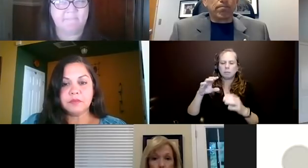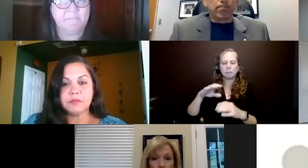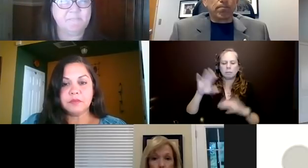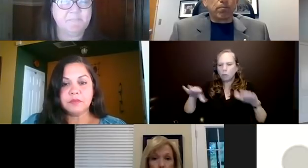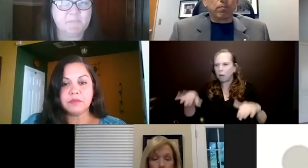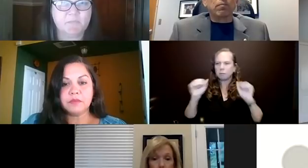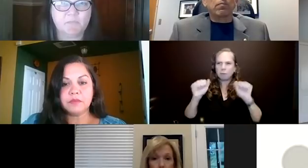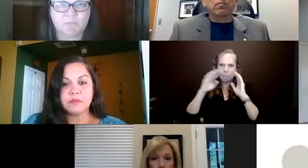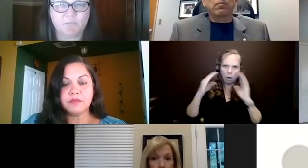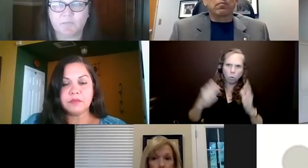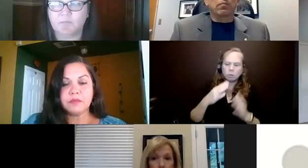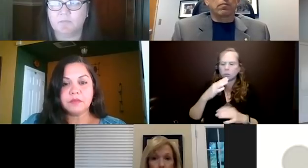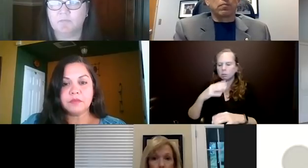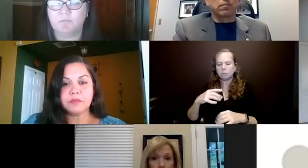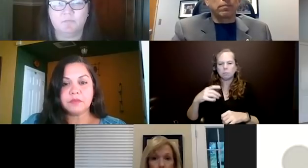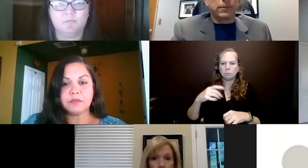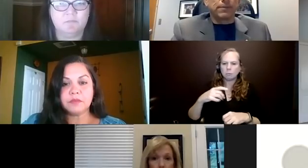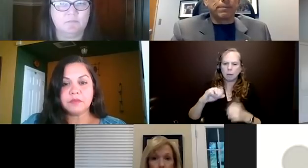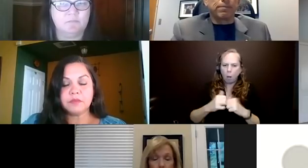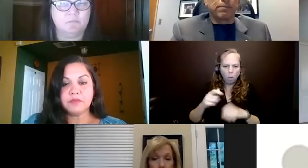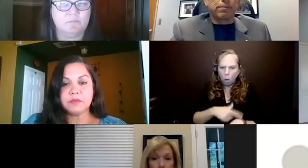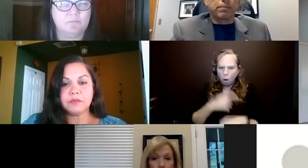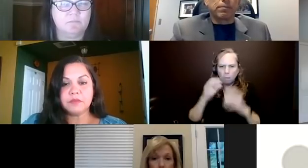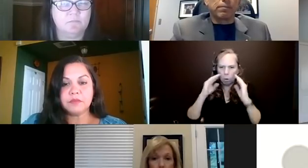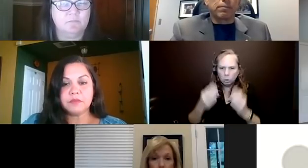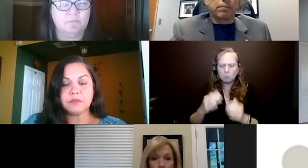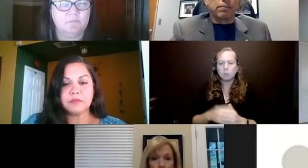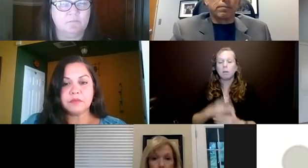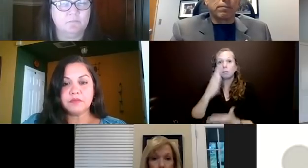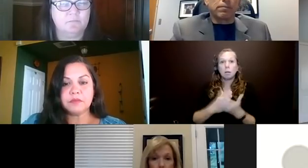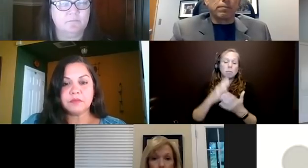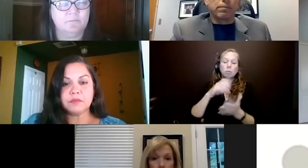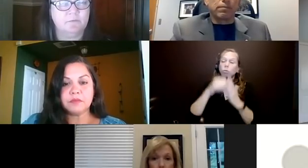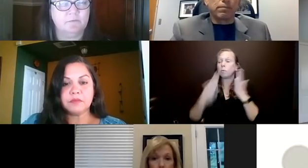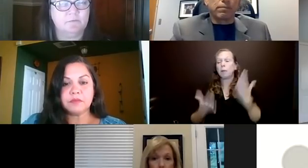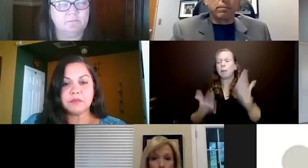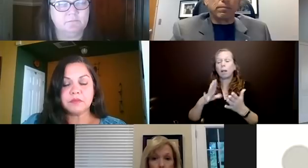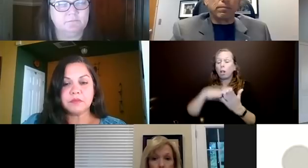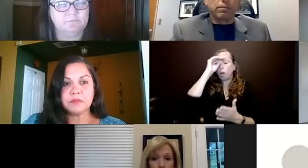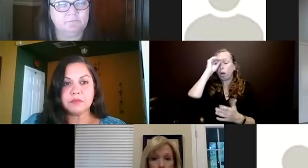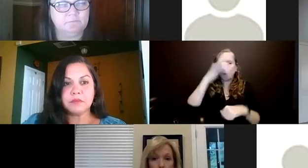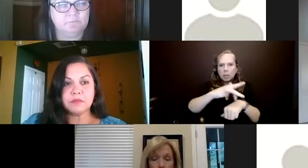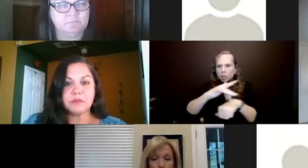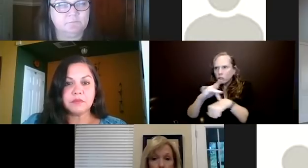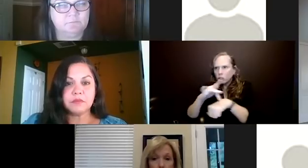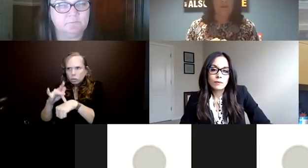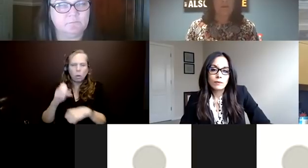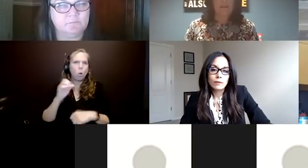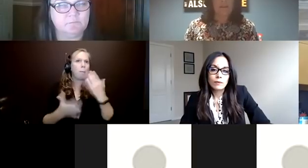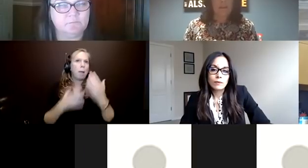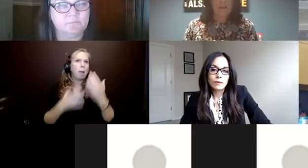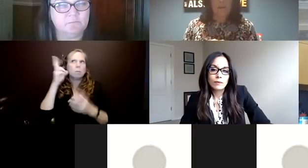think about a student who learns tactily or a student who maybe is more of an auditory